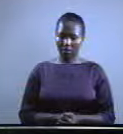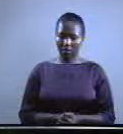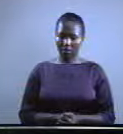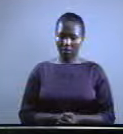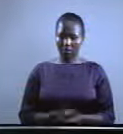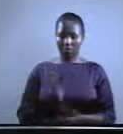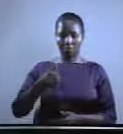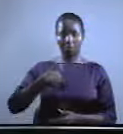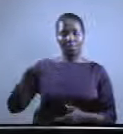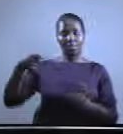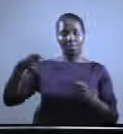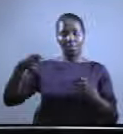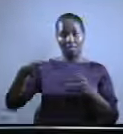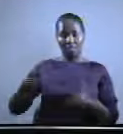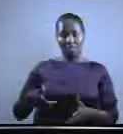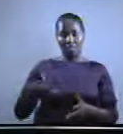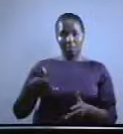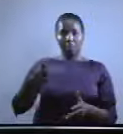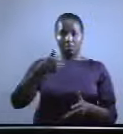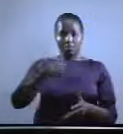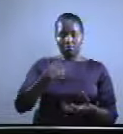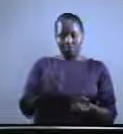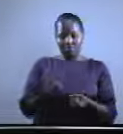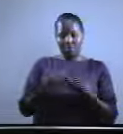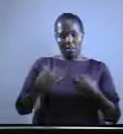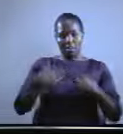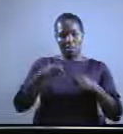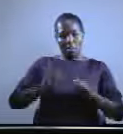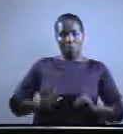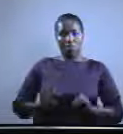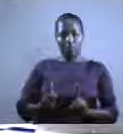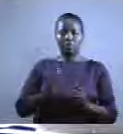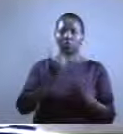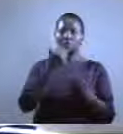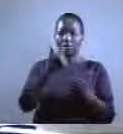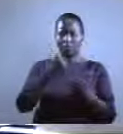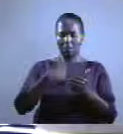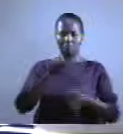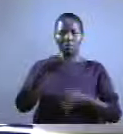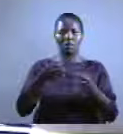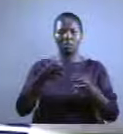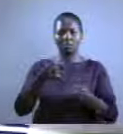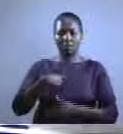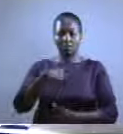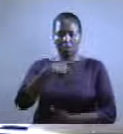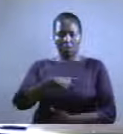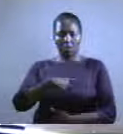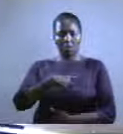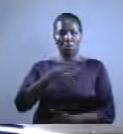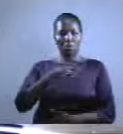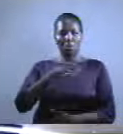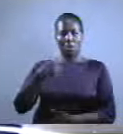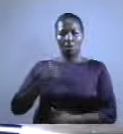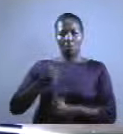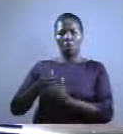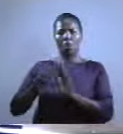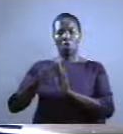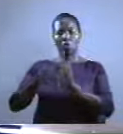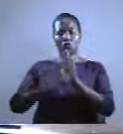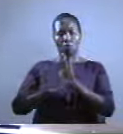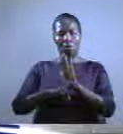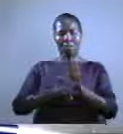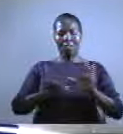Mr. Speaker, thank you for giving me the opportunity to offer a personal explanation in terms of Rule